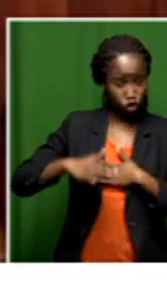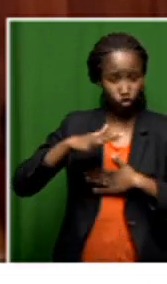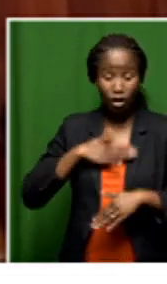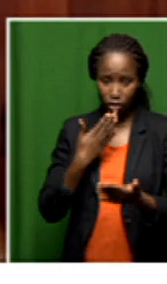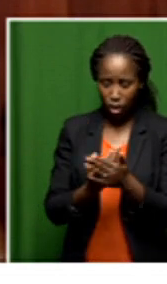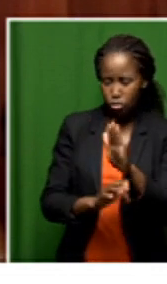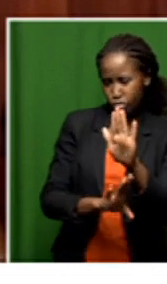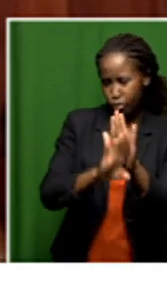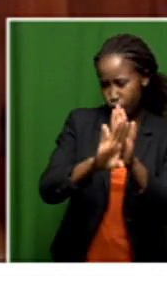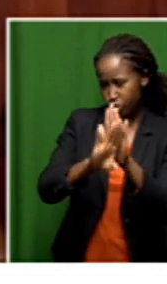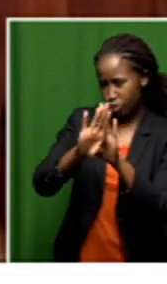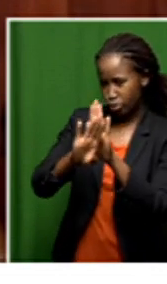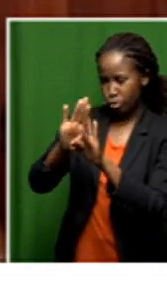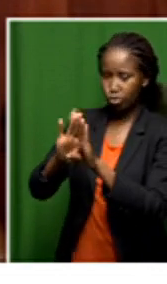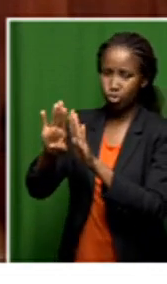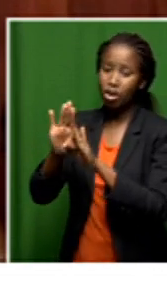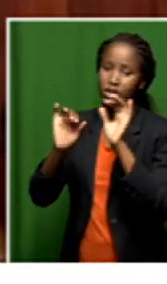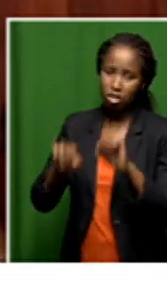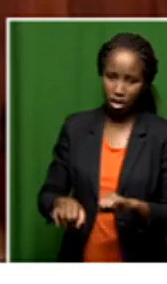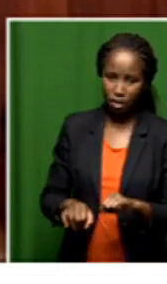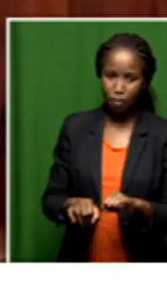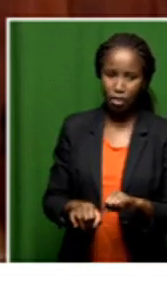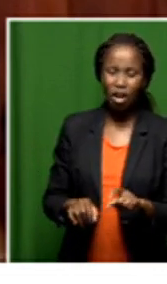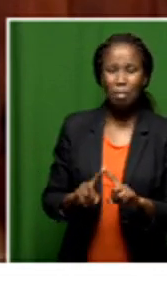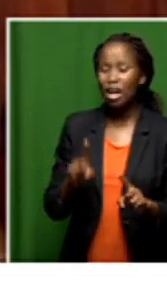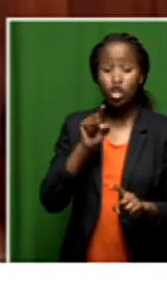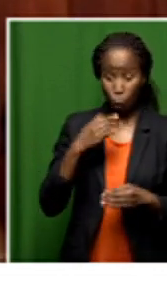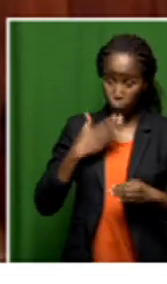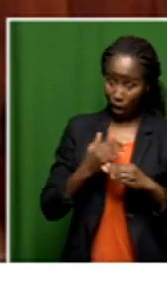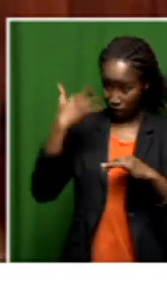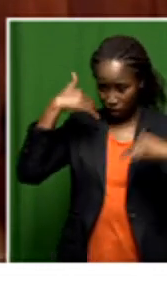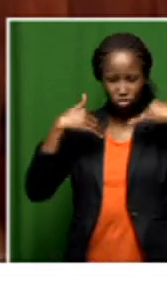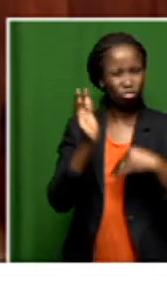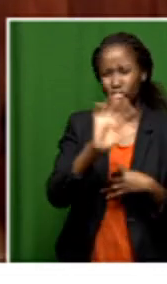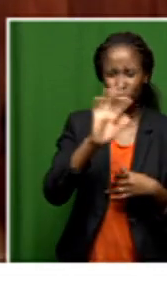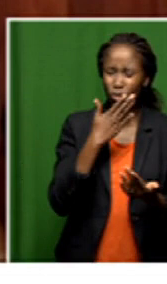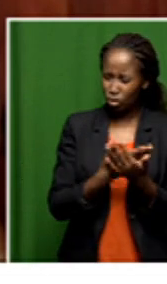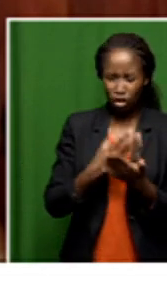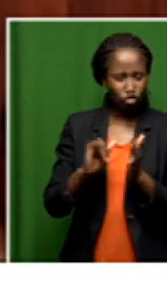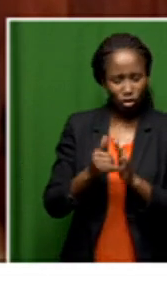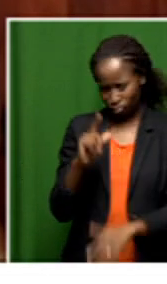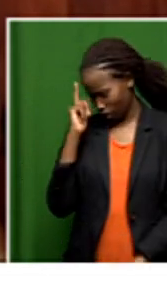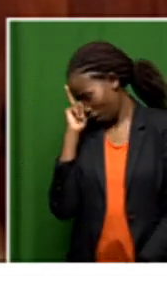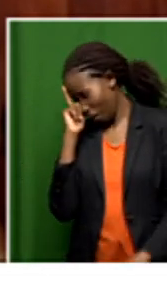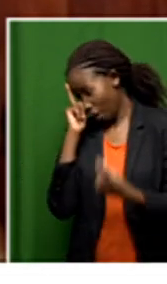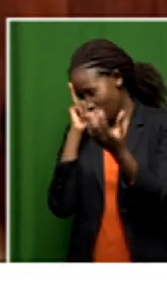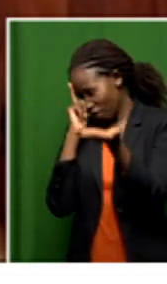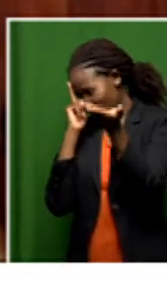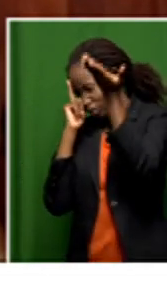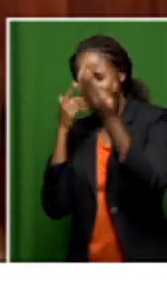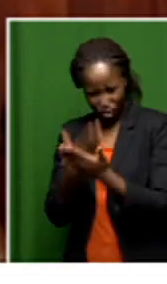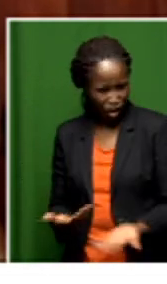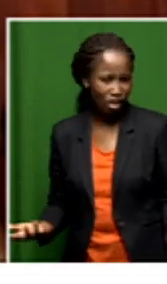build your wealth over time. And it actually takes so little effort from you. You can be sleeping while your money's working for you in Asia or in